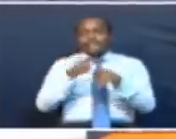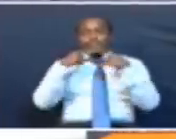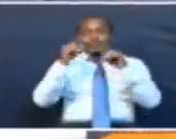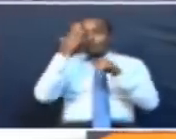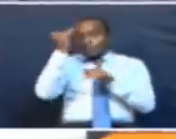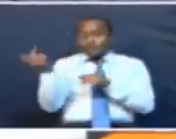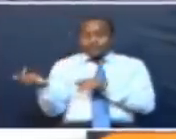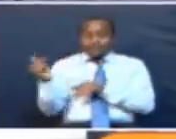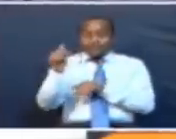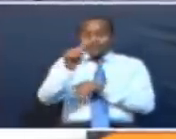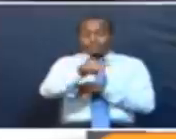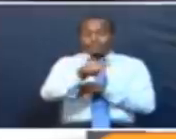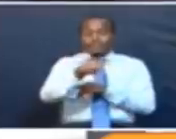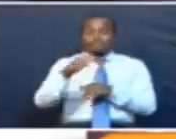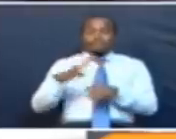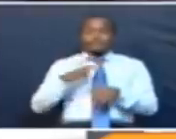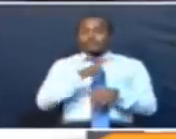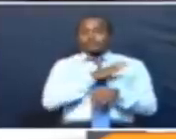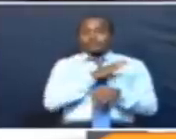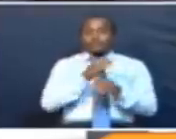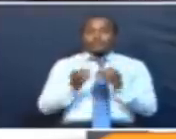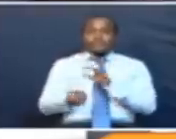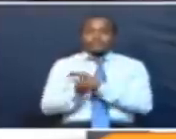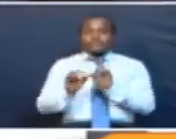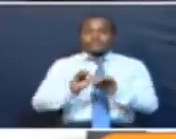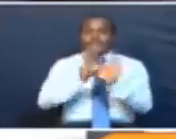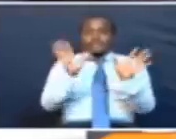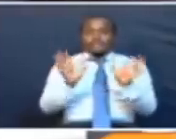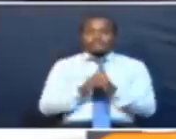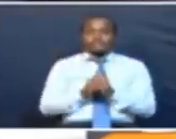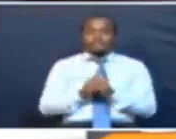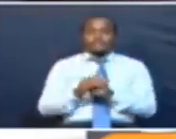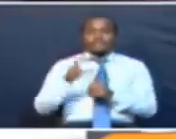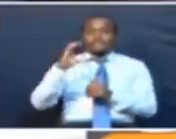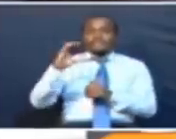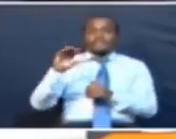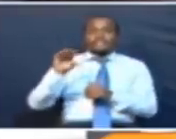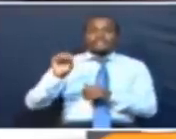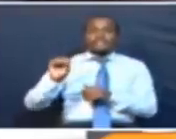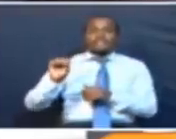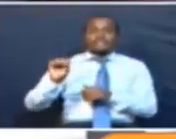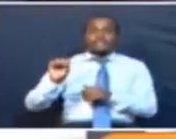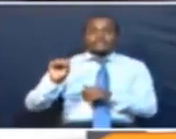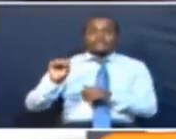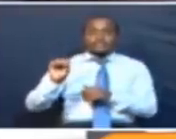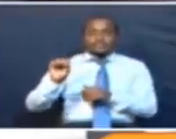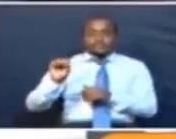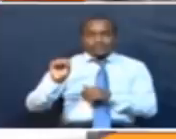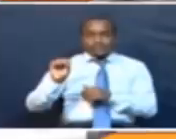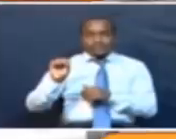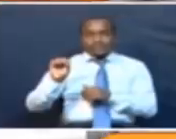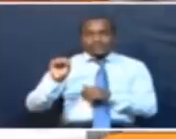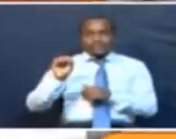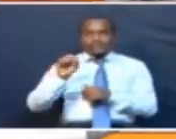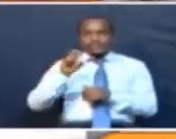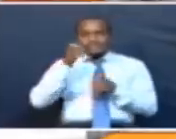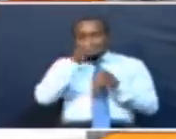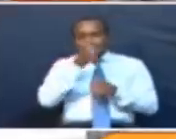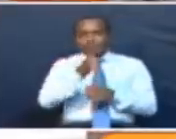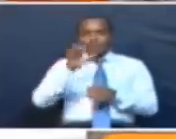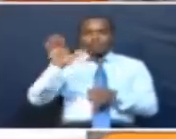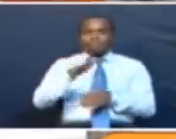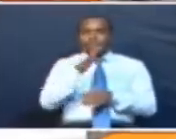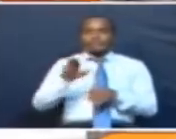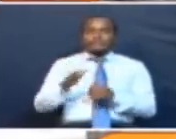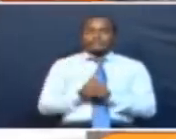kutapelekea taarifa kinzani. The CS Dr. Matiang'i is looking down upon parliament. This house should not